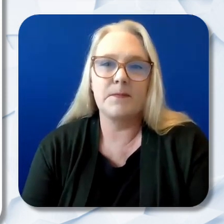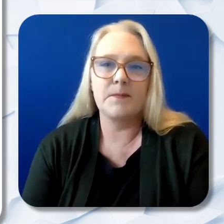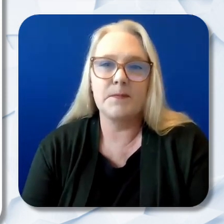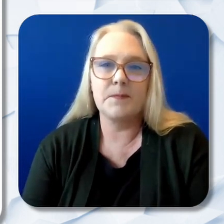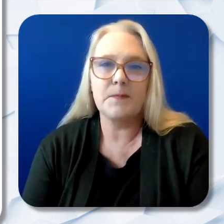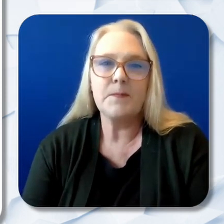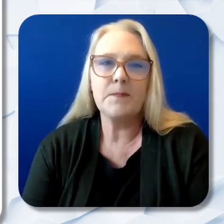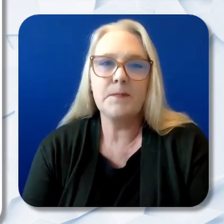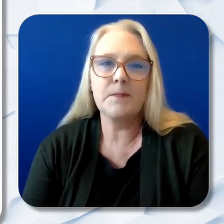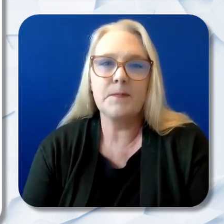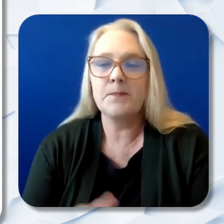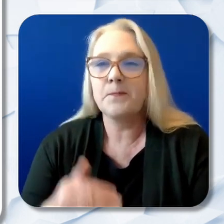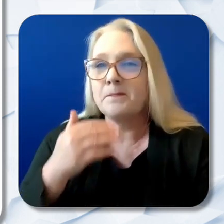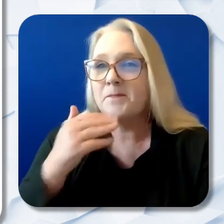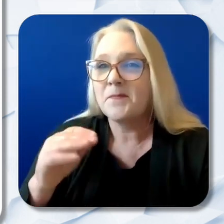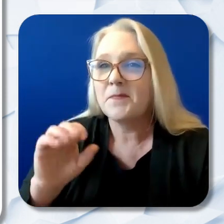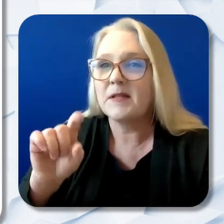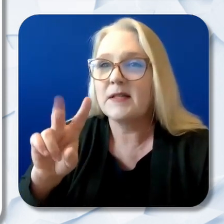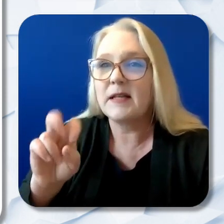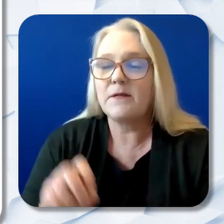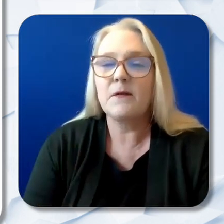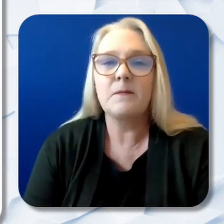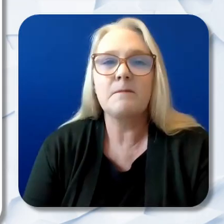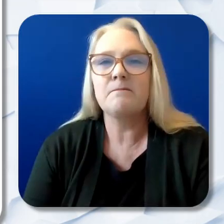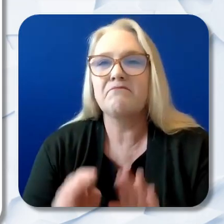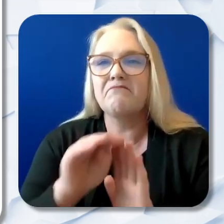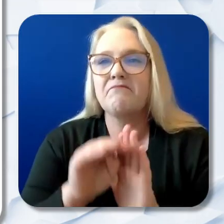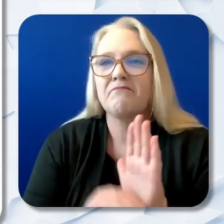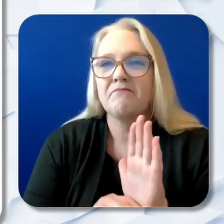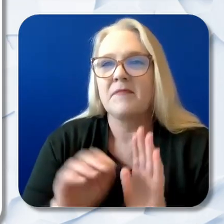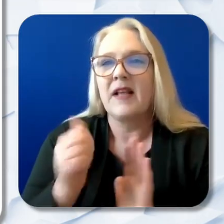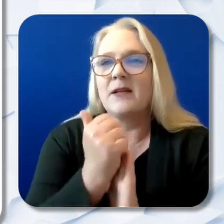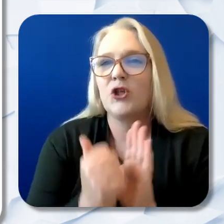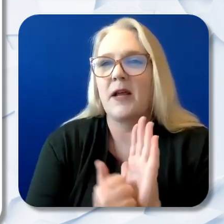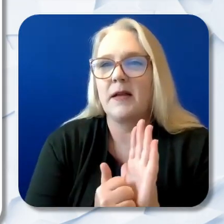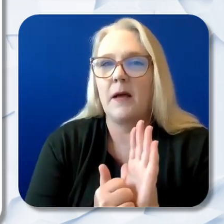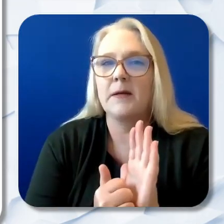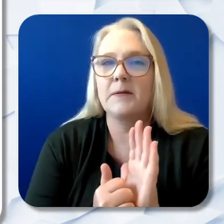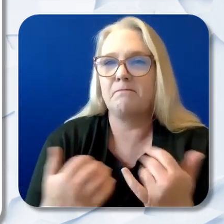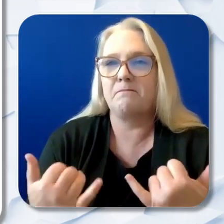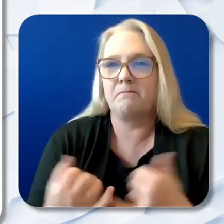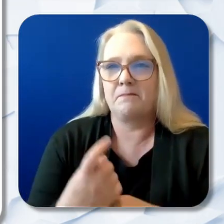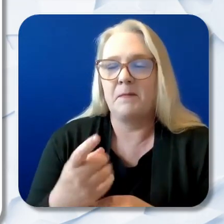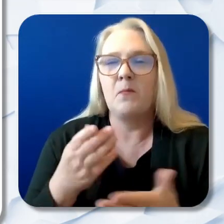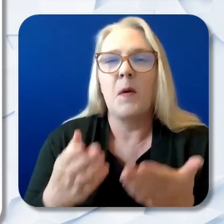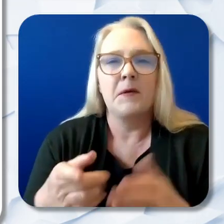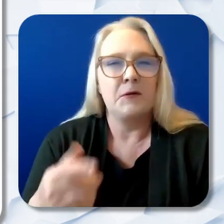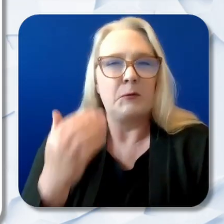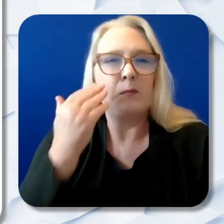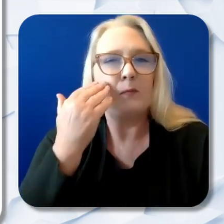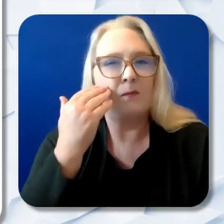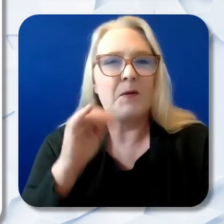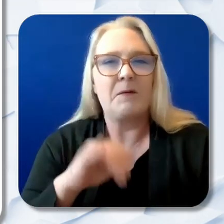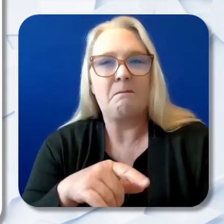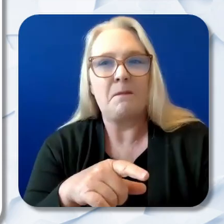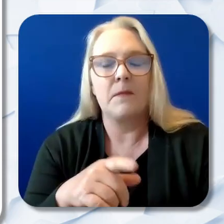please. Thanks, Steve. So here is an outline of today's agenda. I'm sure you'll find it familiar. But